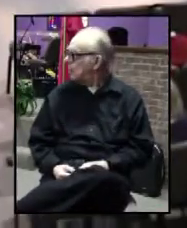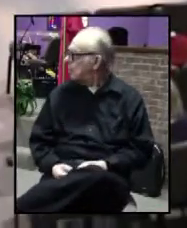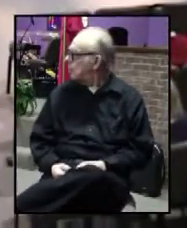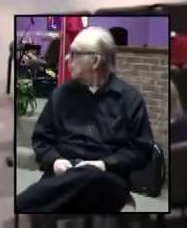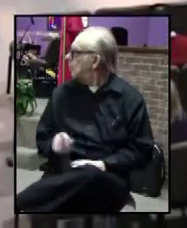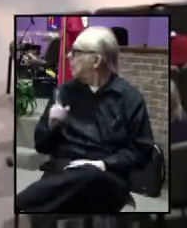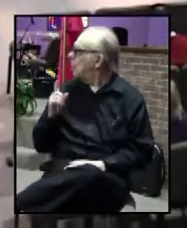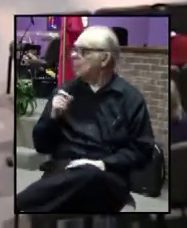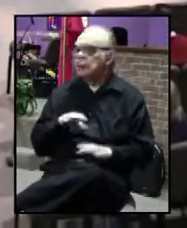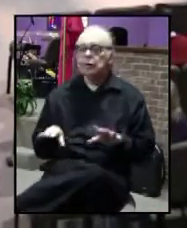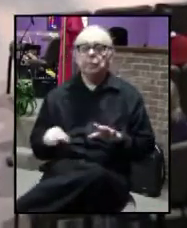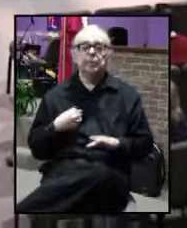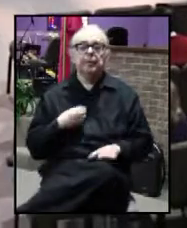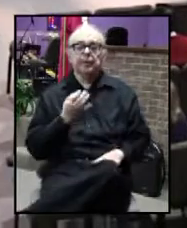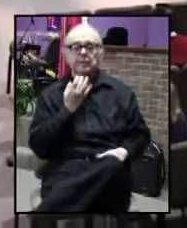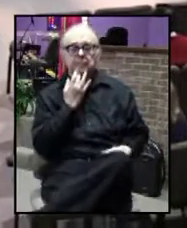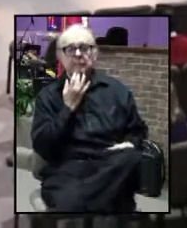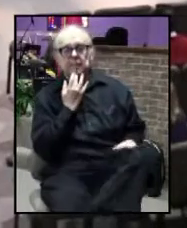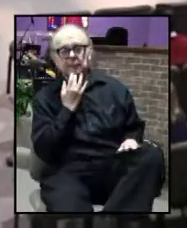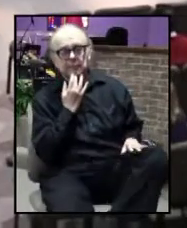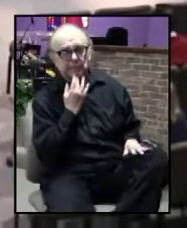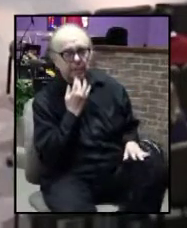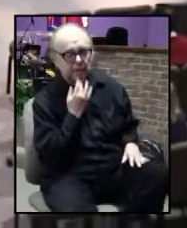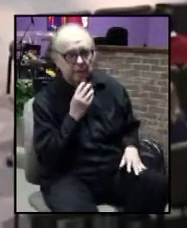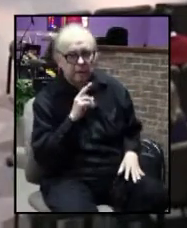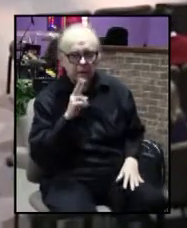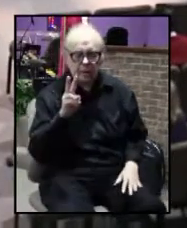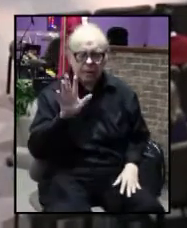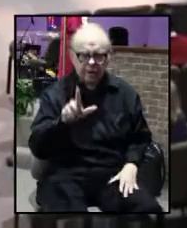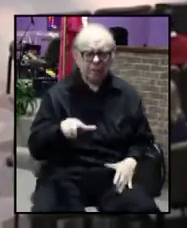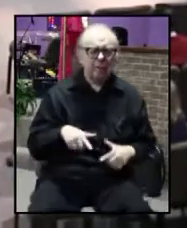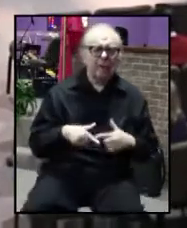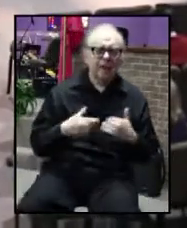I need you to do me a favor, and I need you to look at your life right now.